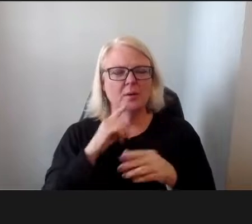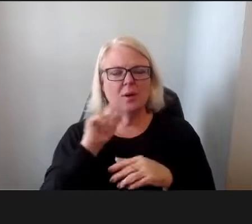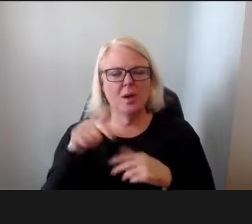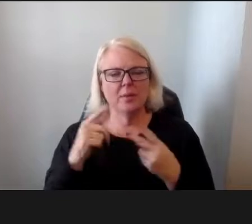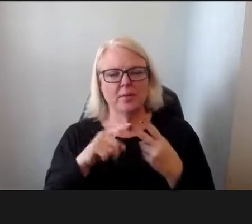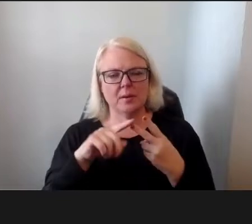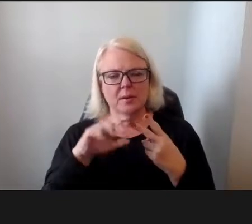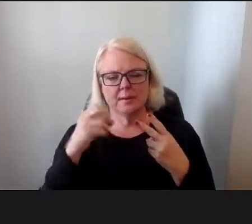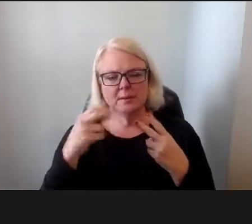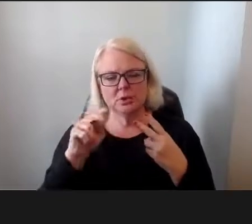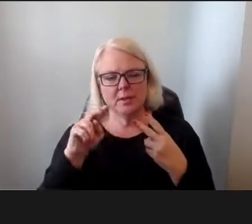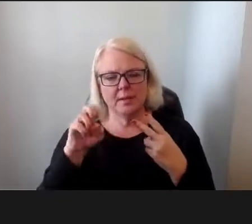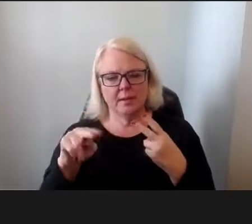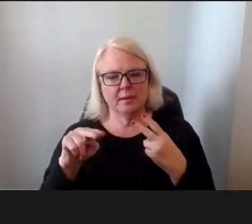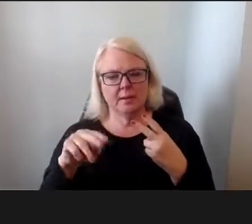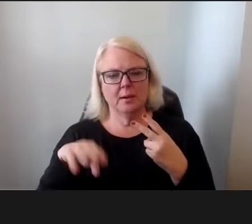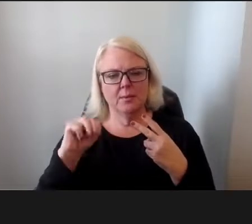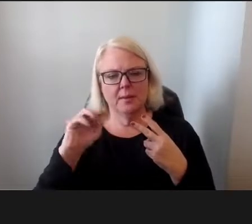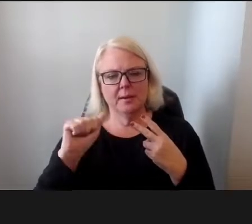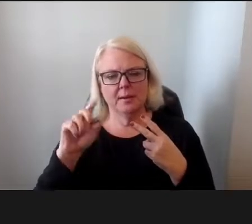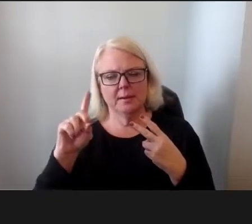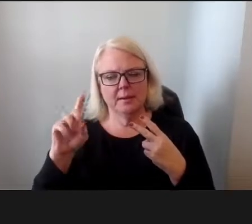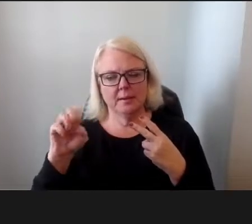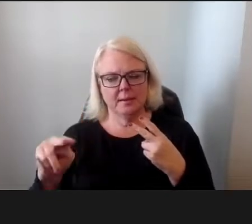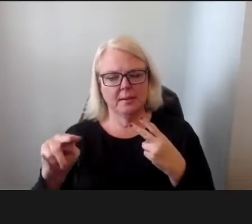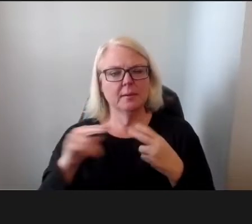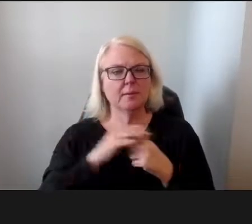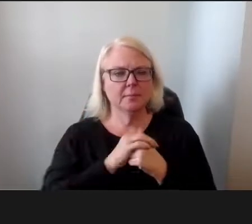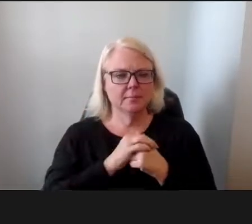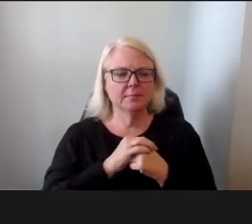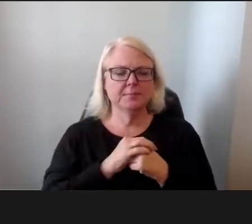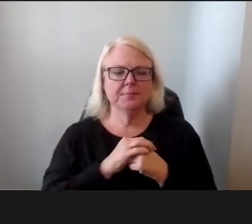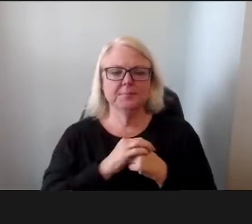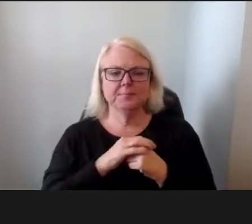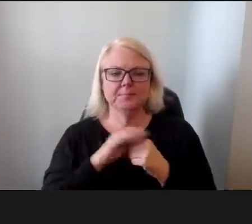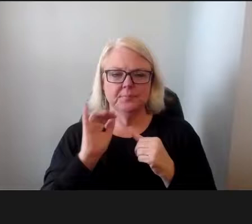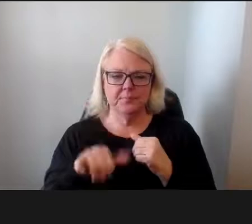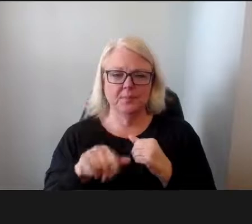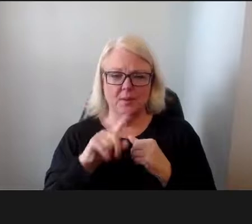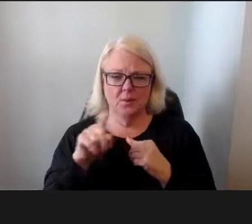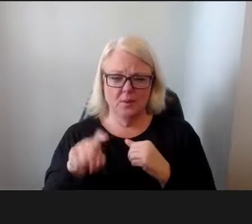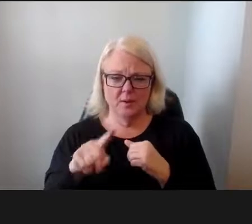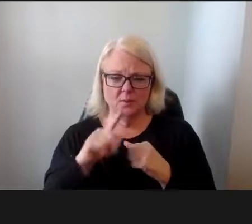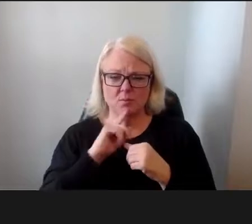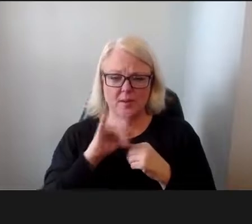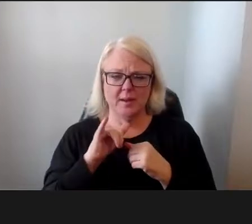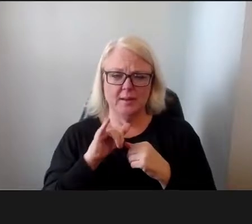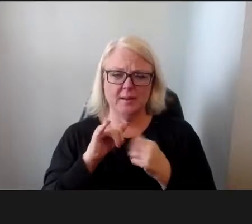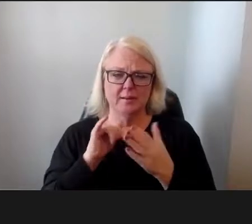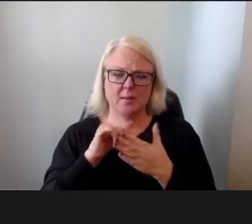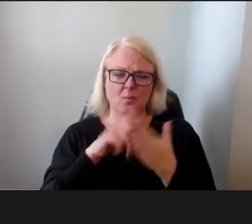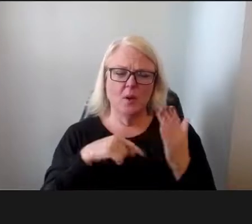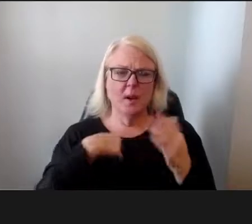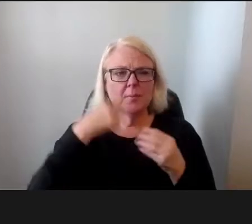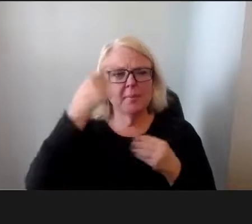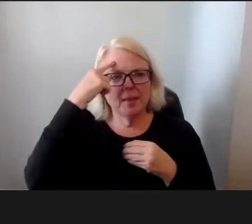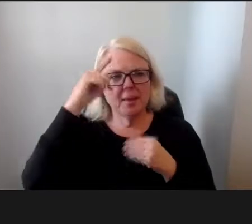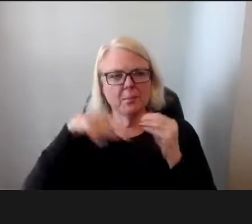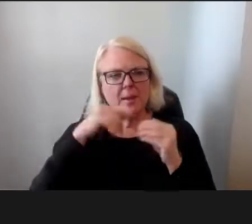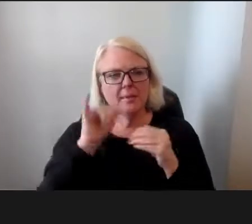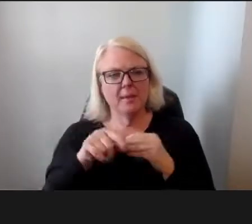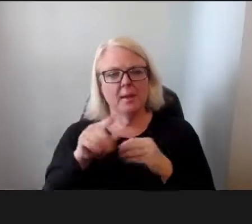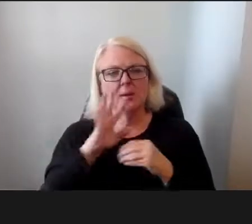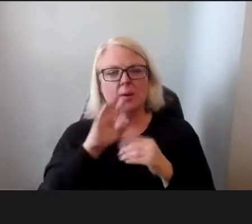is Shannon Madden, M-A-D-D-E-N. And that question is really in the spirit of what I'm thinking about when I'm thinking